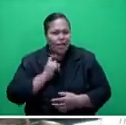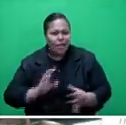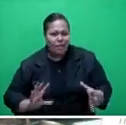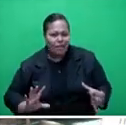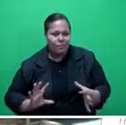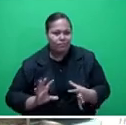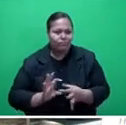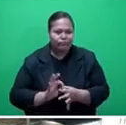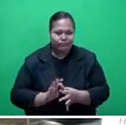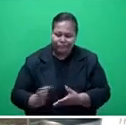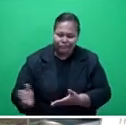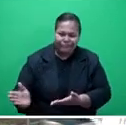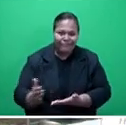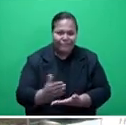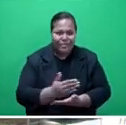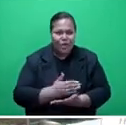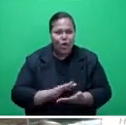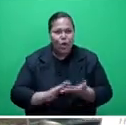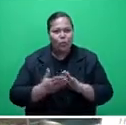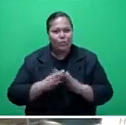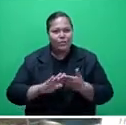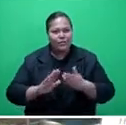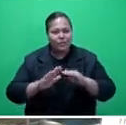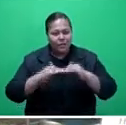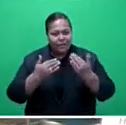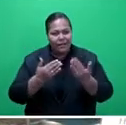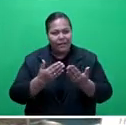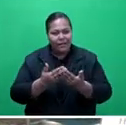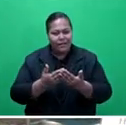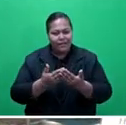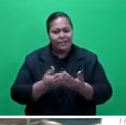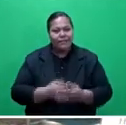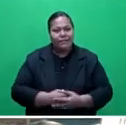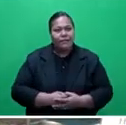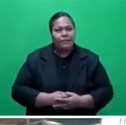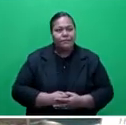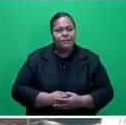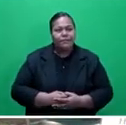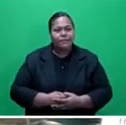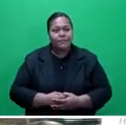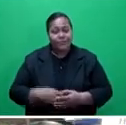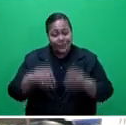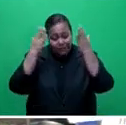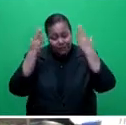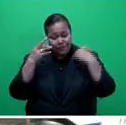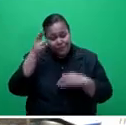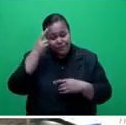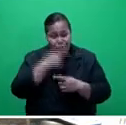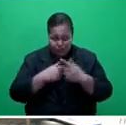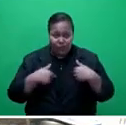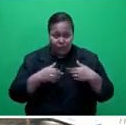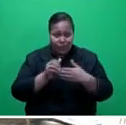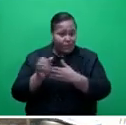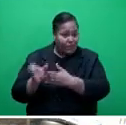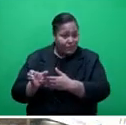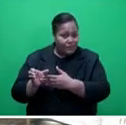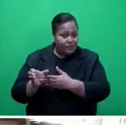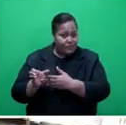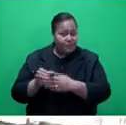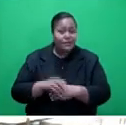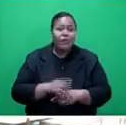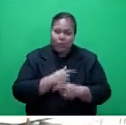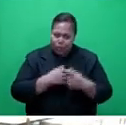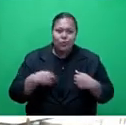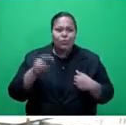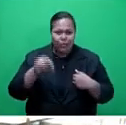together, unquote. Mr. Speaker, sir, we are leaders. We need to weld